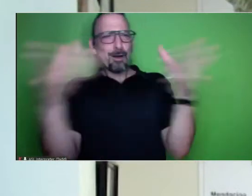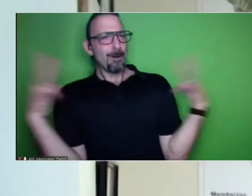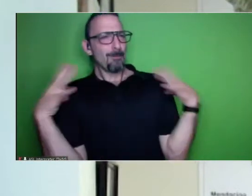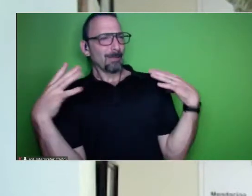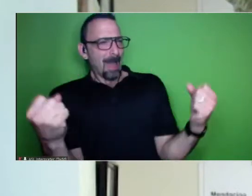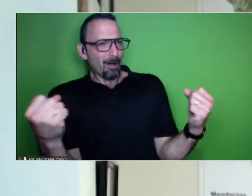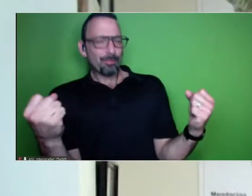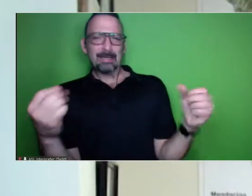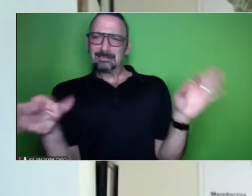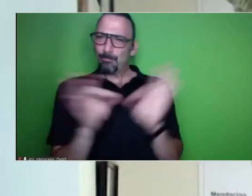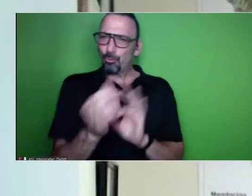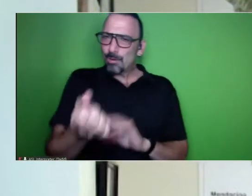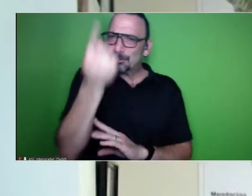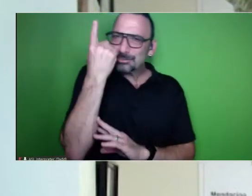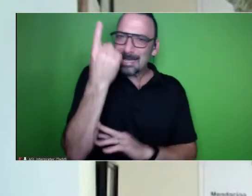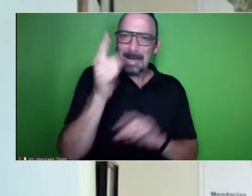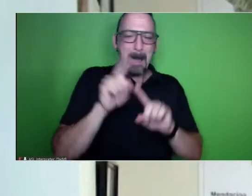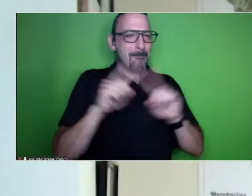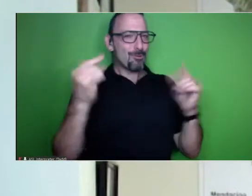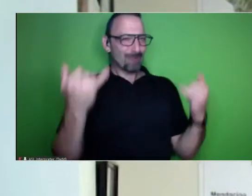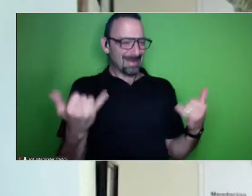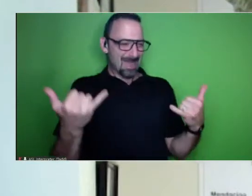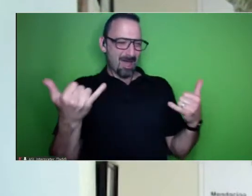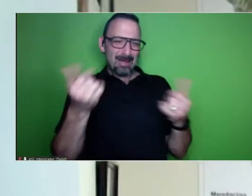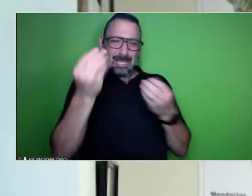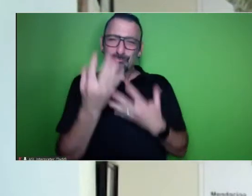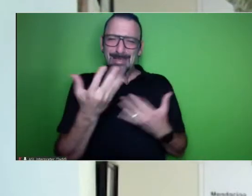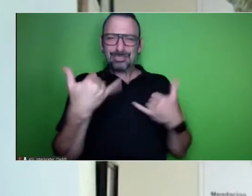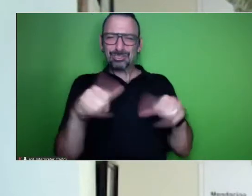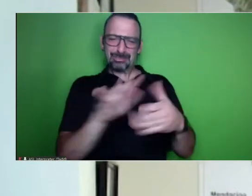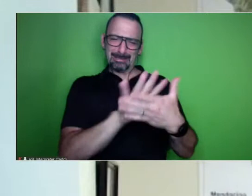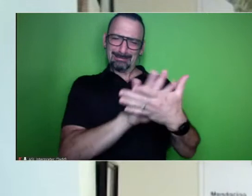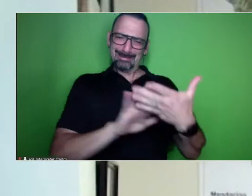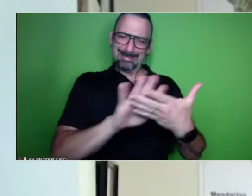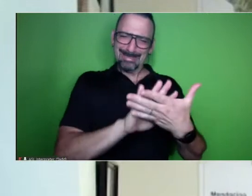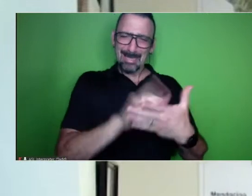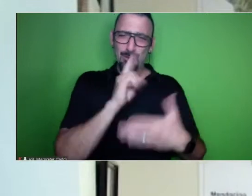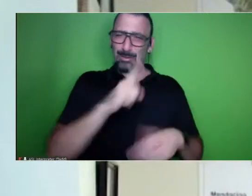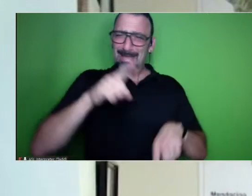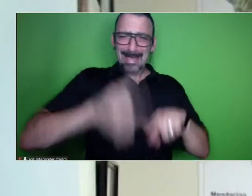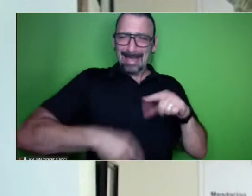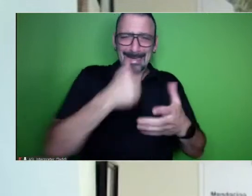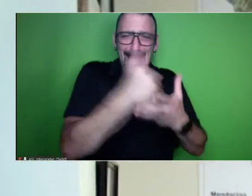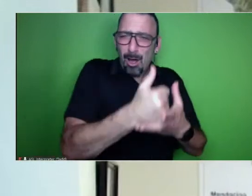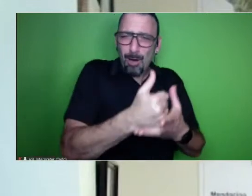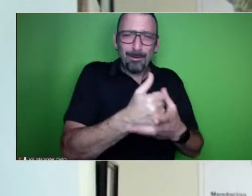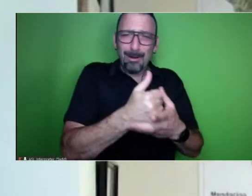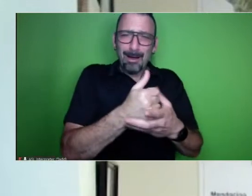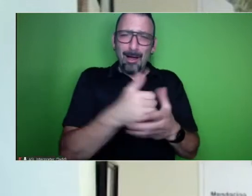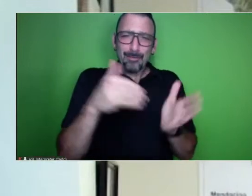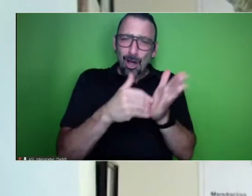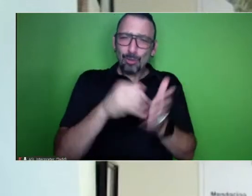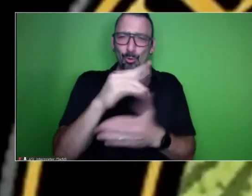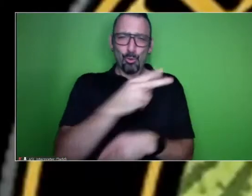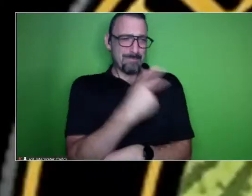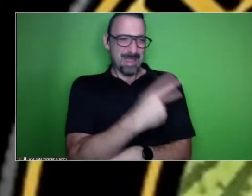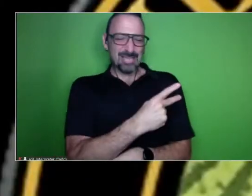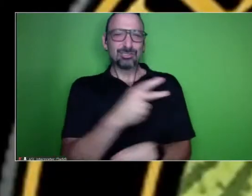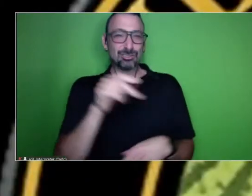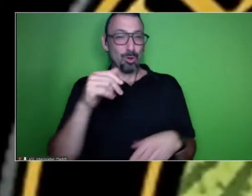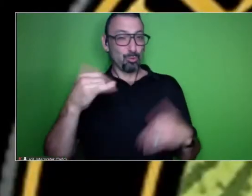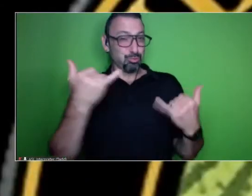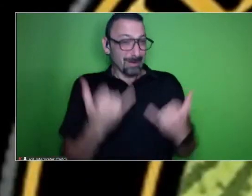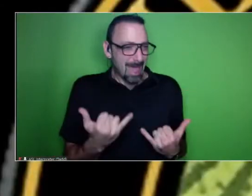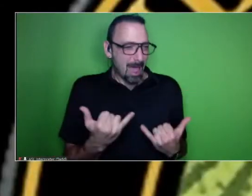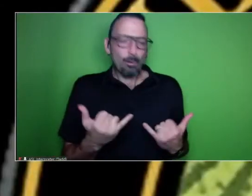understand it. But it's not something that's either clinically useful to the provider or to the patient. Understood. Thank